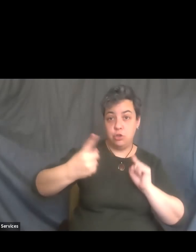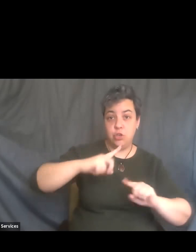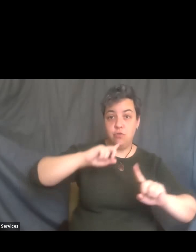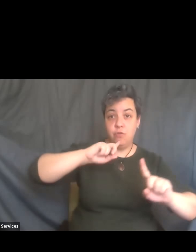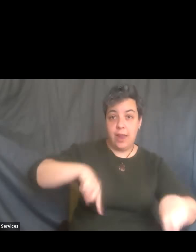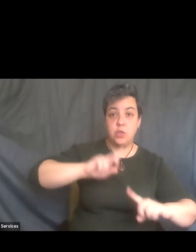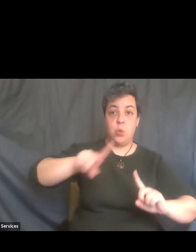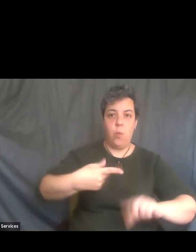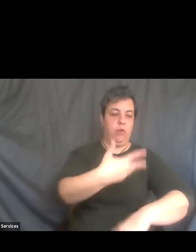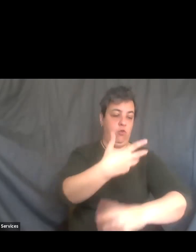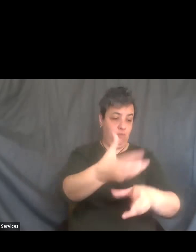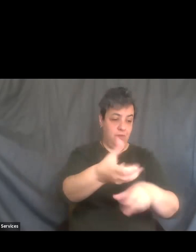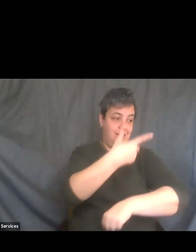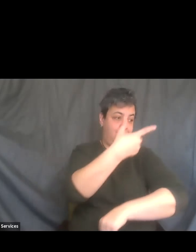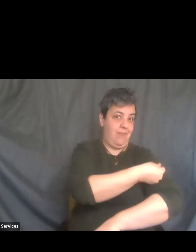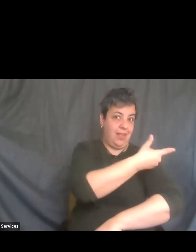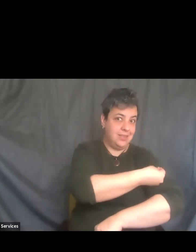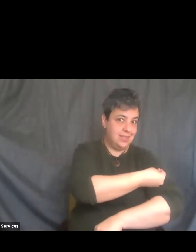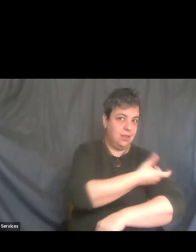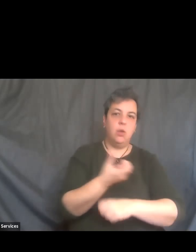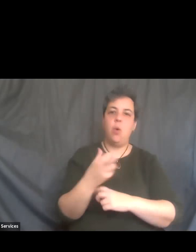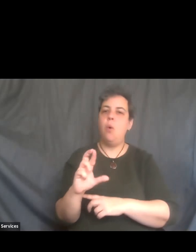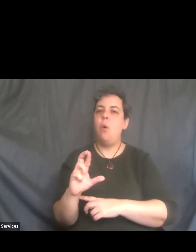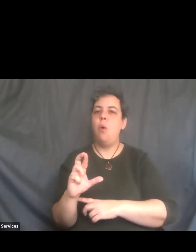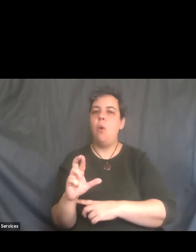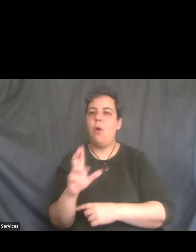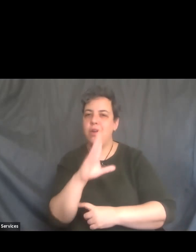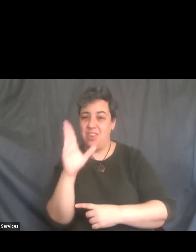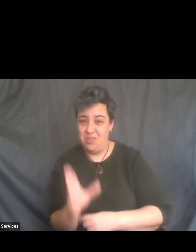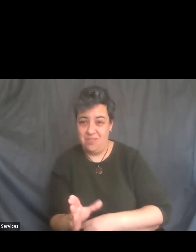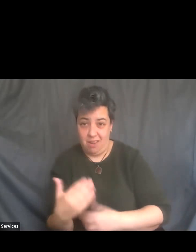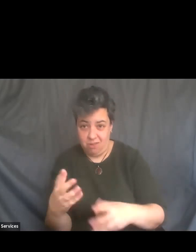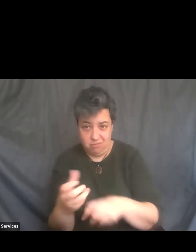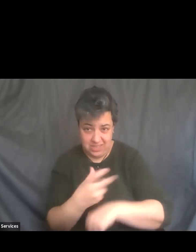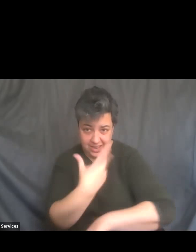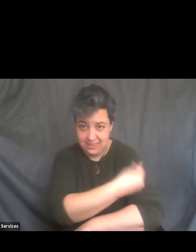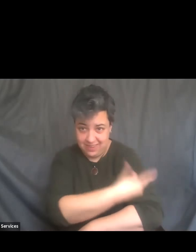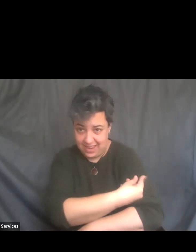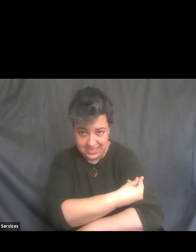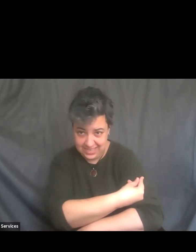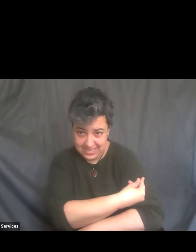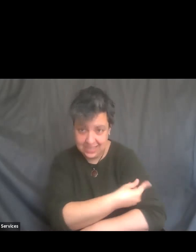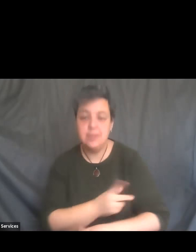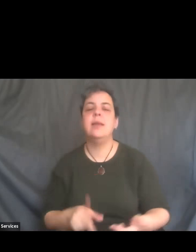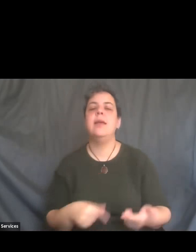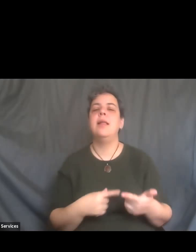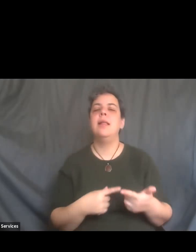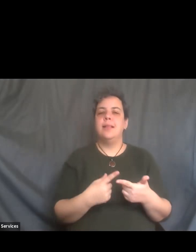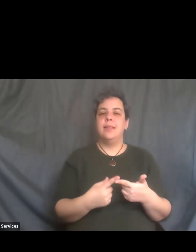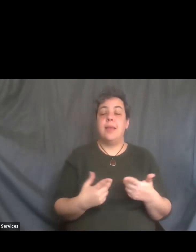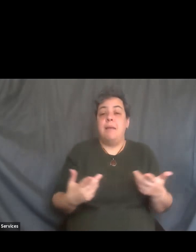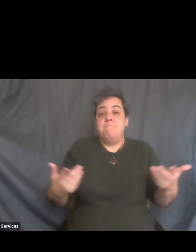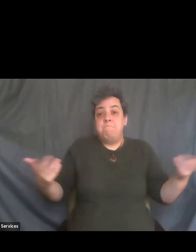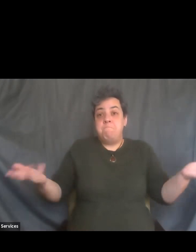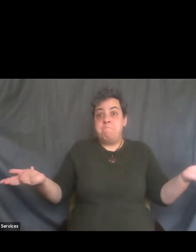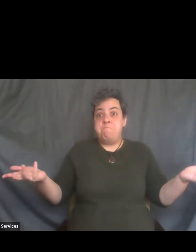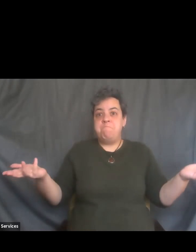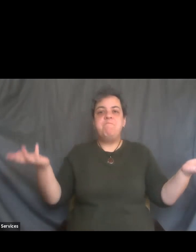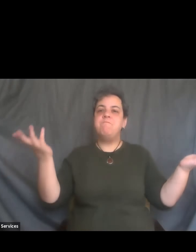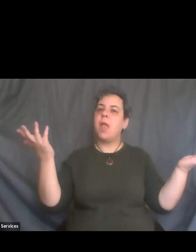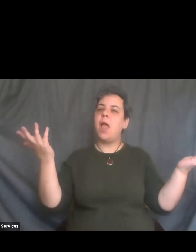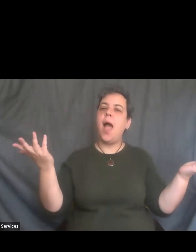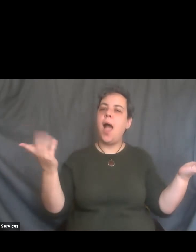you're eligible. But if you have specific concerns, just because I'm not able to tell you based on I